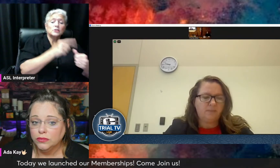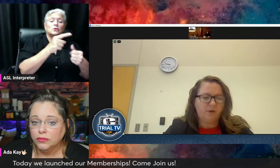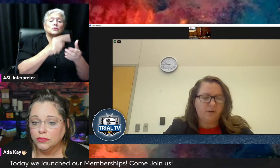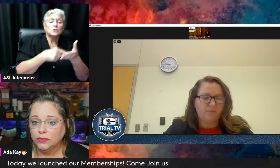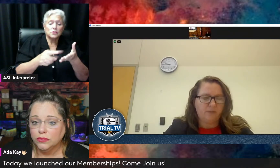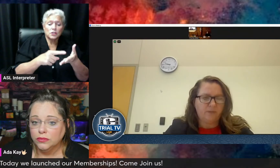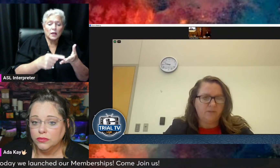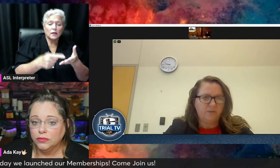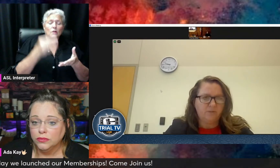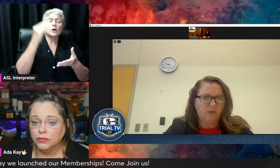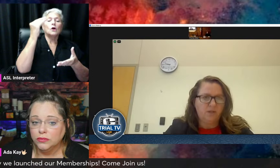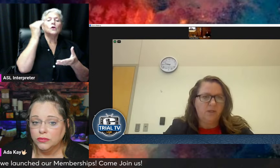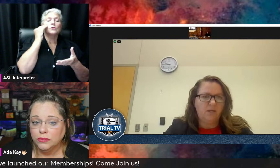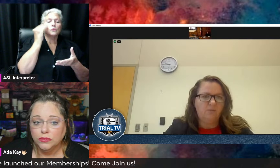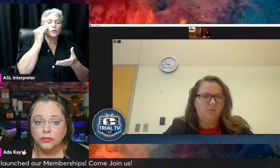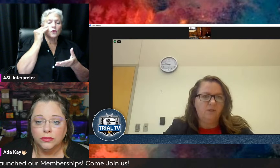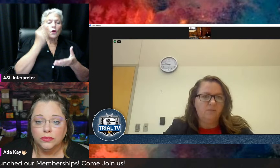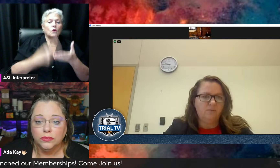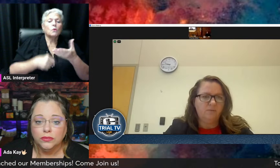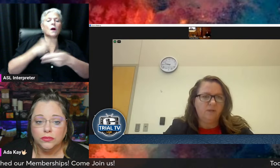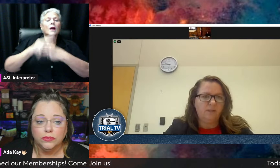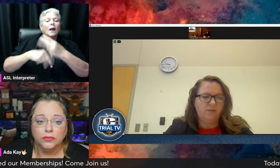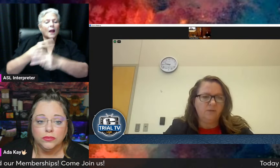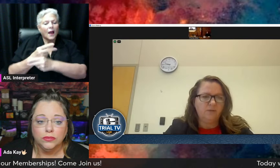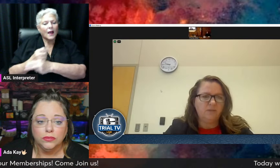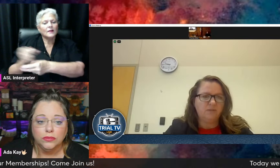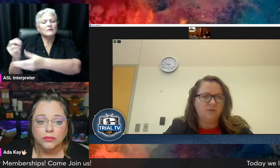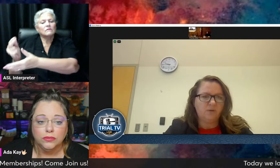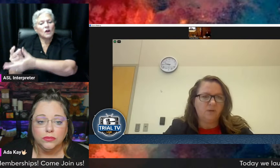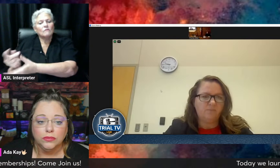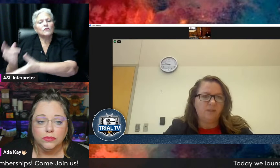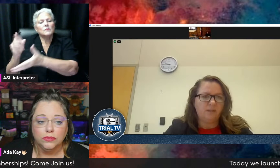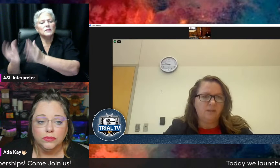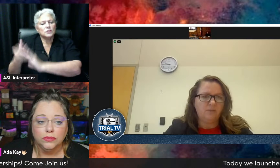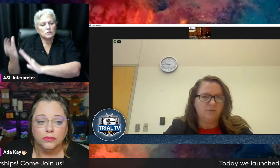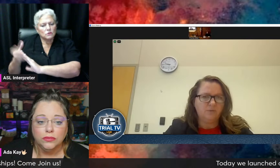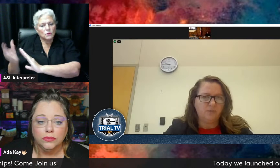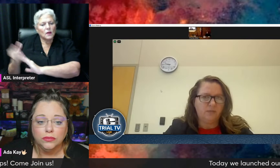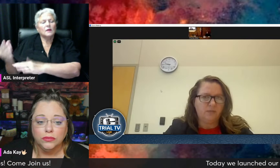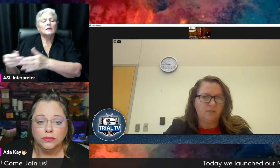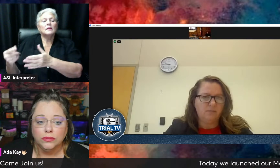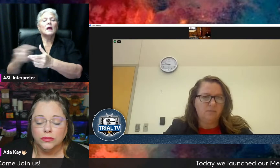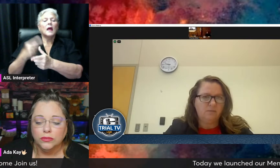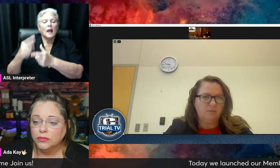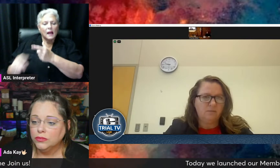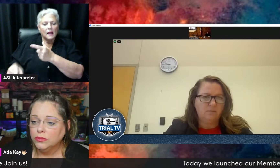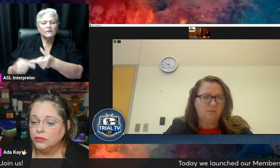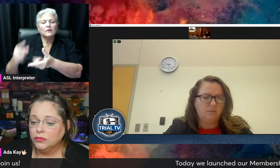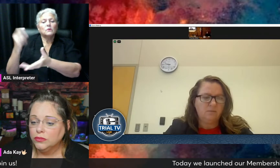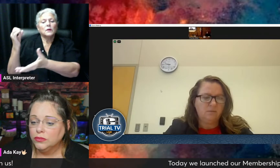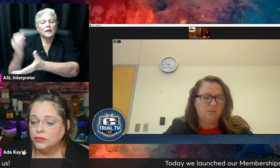what type of confirmation to run, and then we confirm any drugs that showed up in the initial screening.